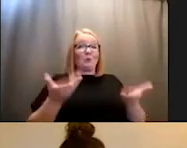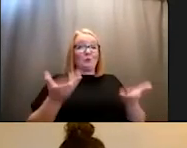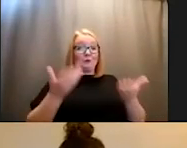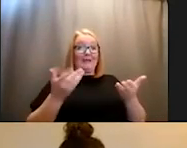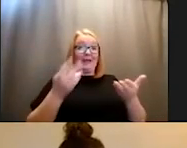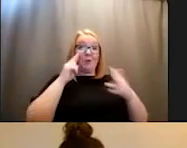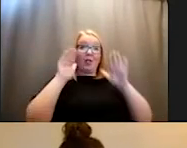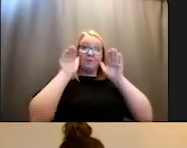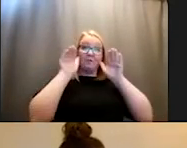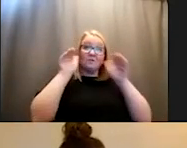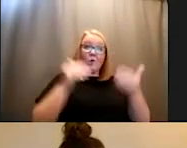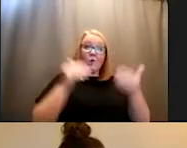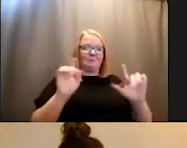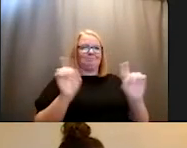range